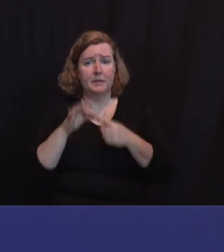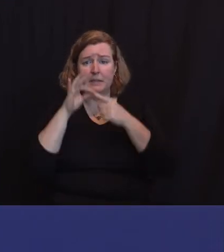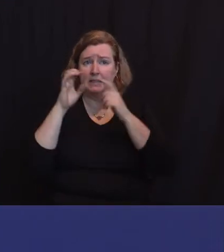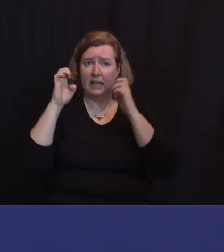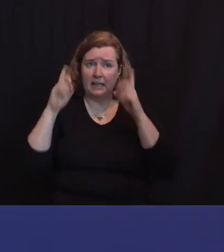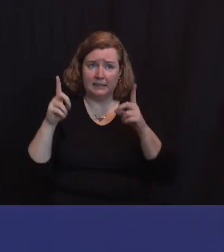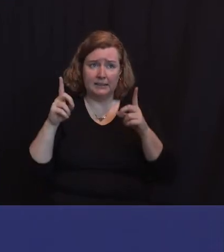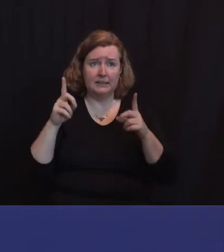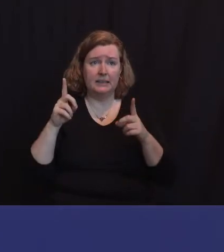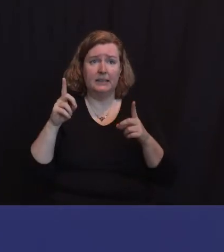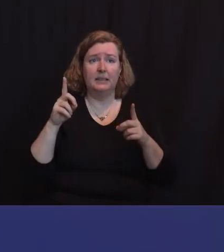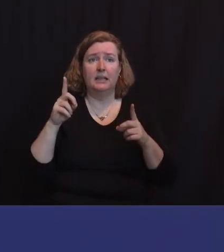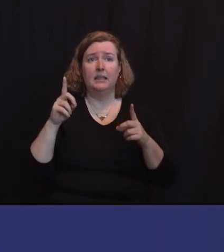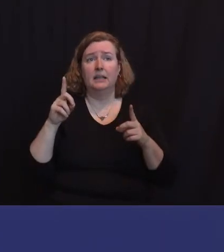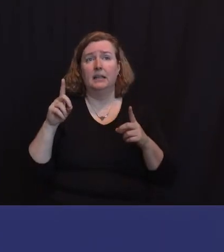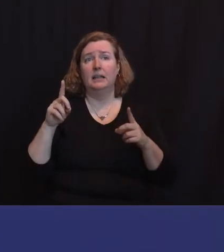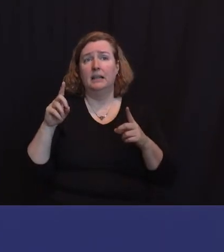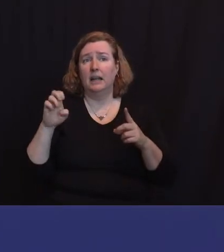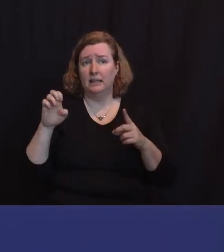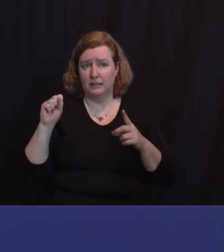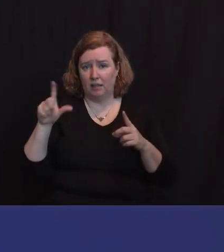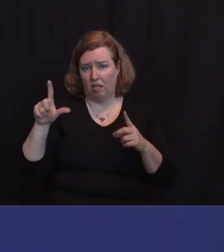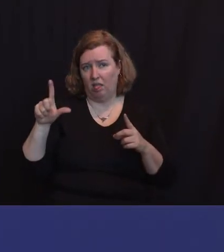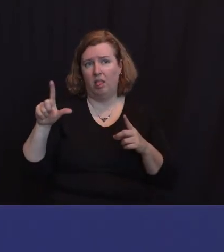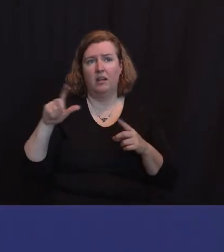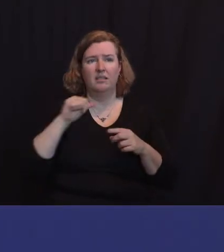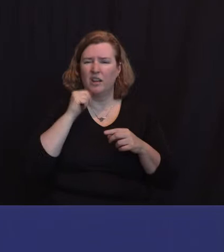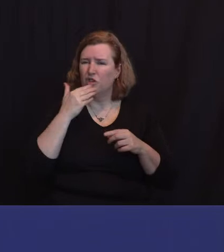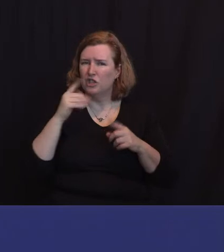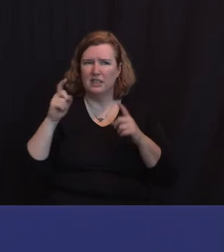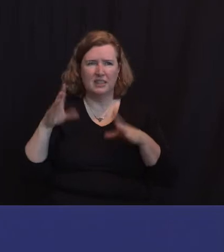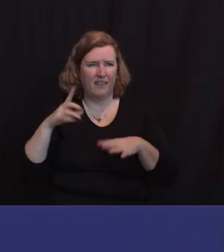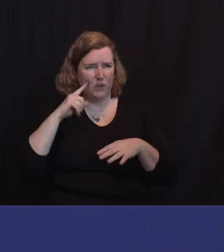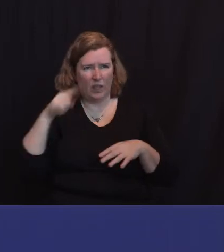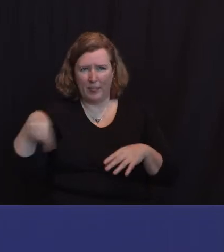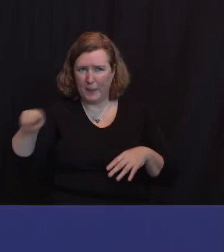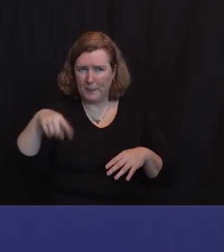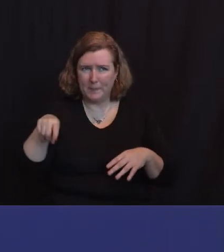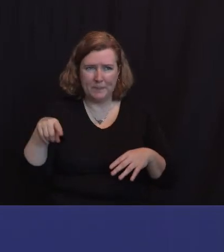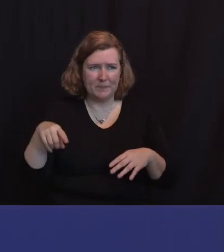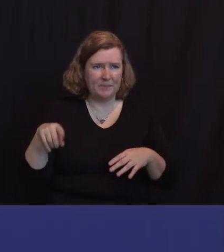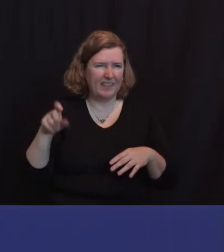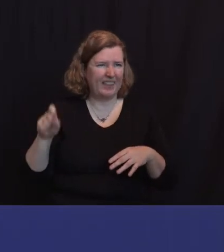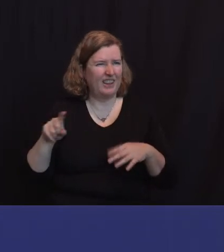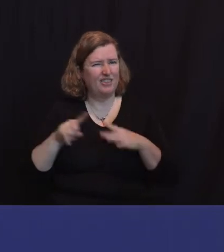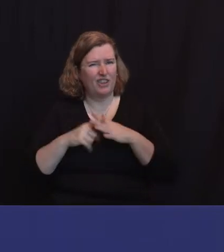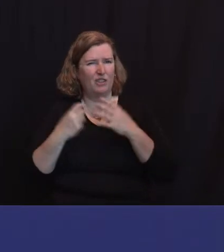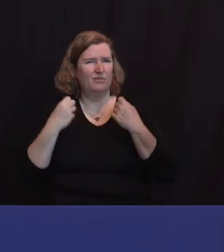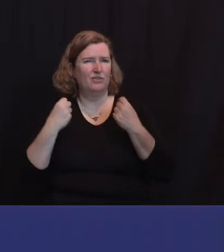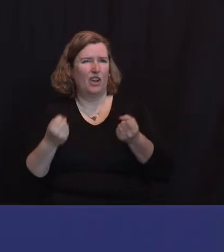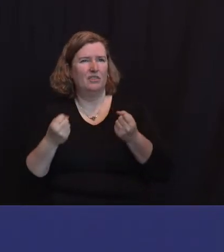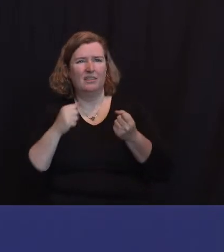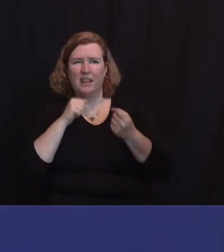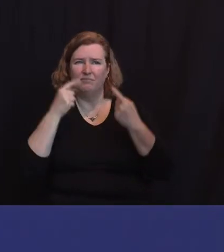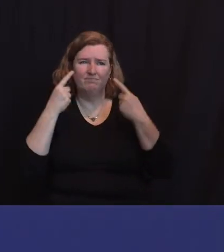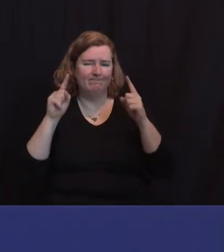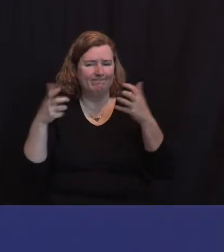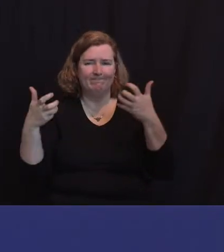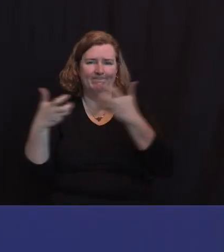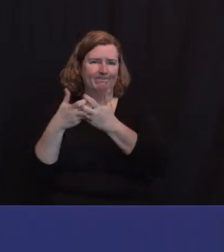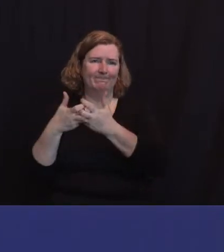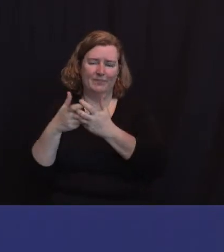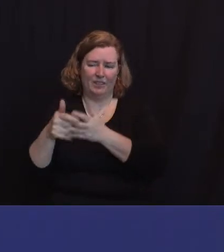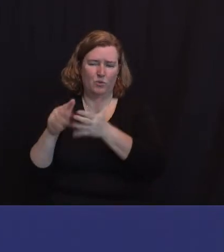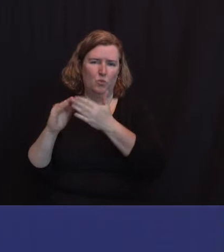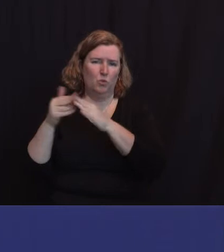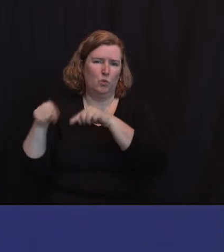language students. For whatever reason, that particular testing, that particular approach does not work for those communities. So